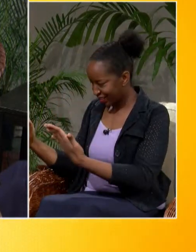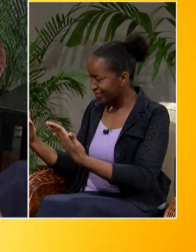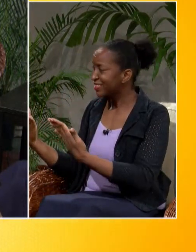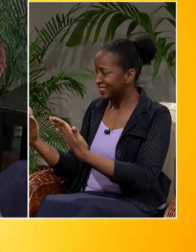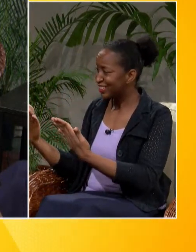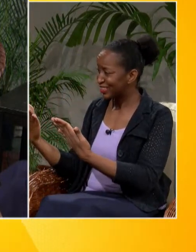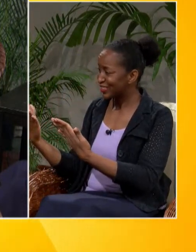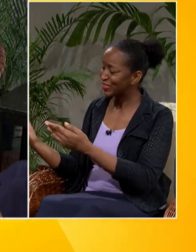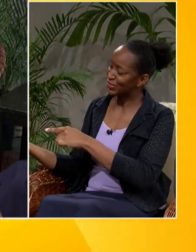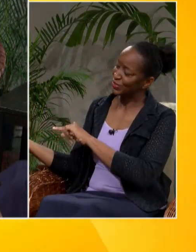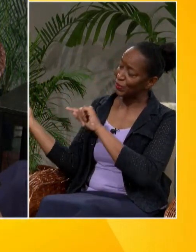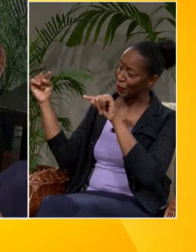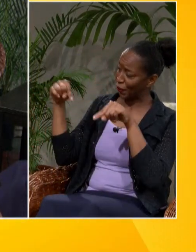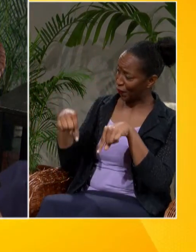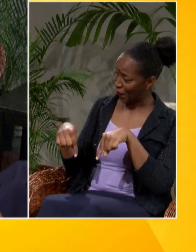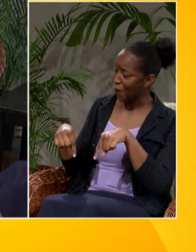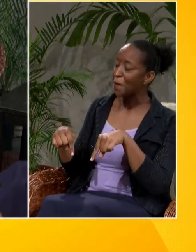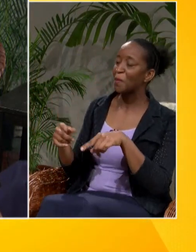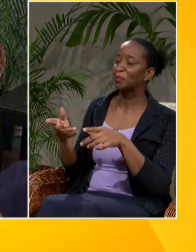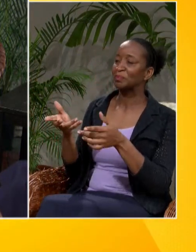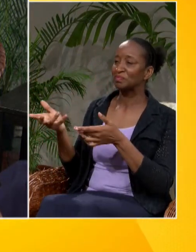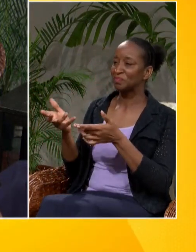and sharing with me.